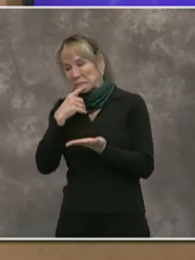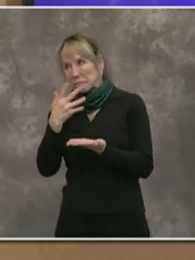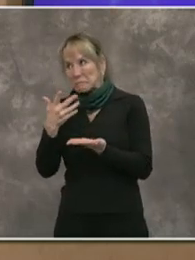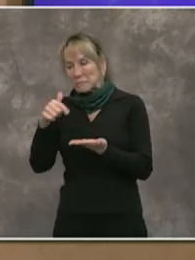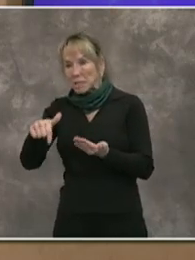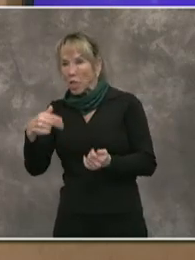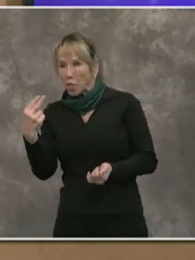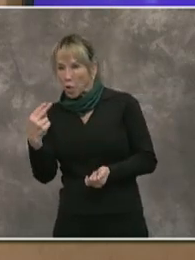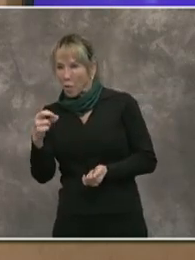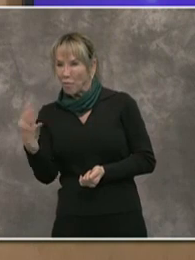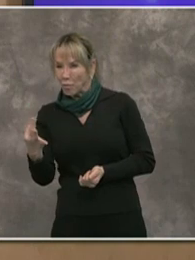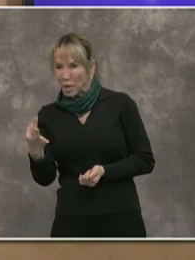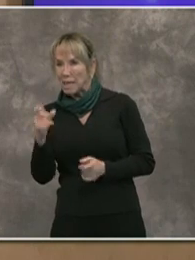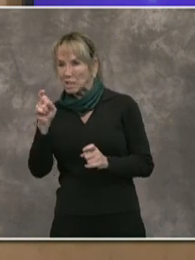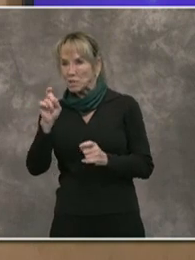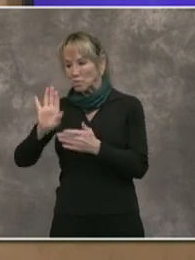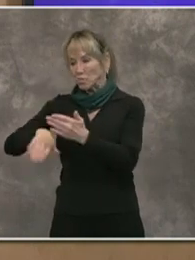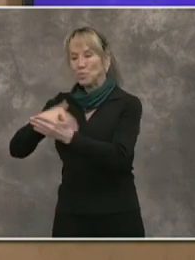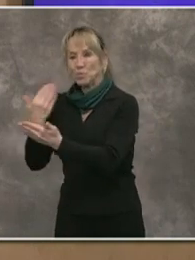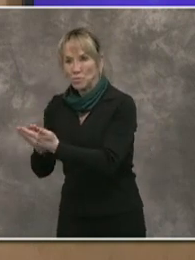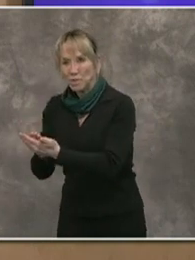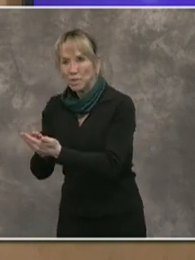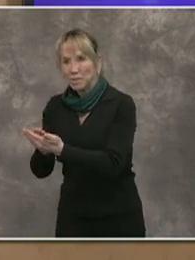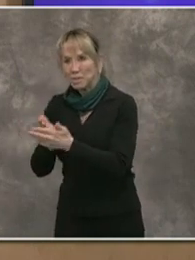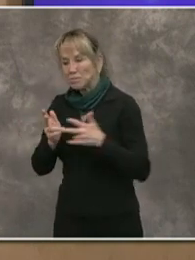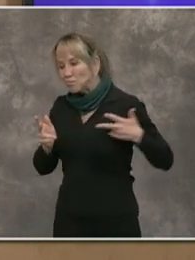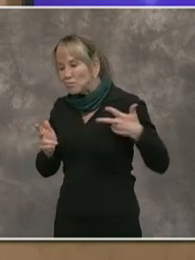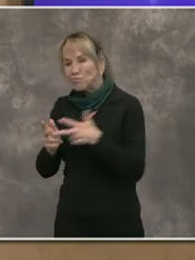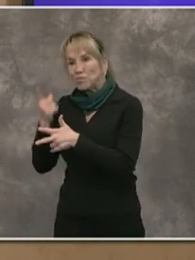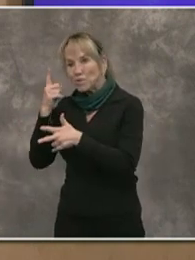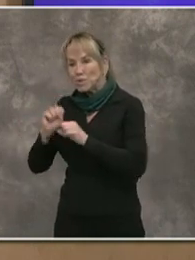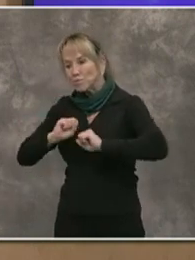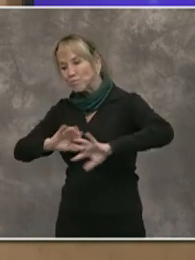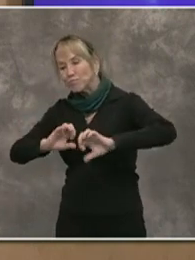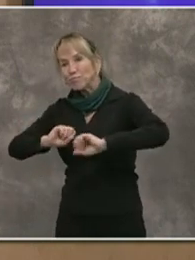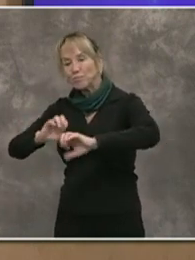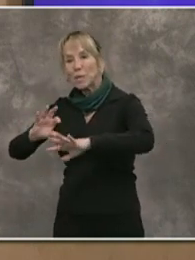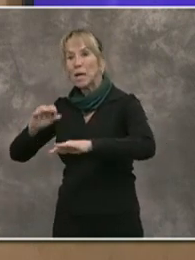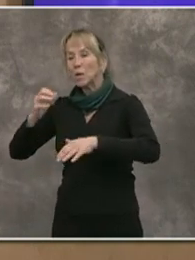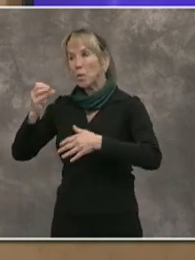Friday. The truck should be here for offloading and staging, and then we're going to be setting